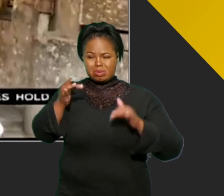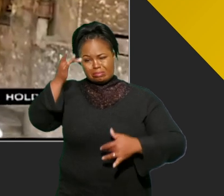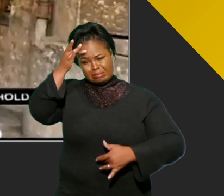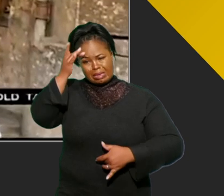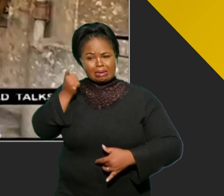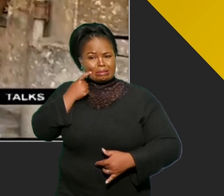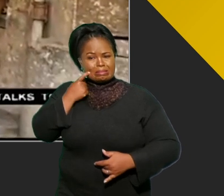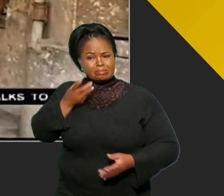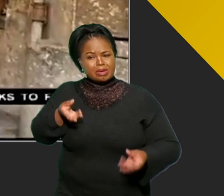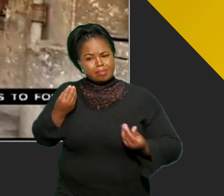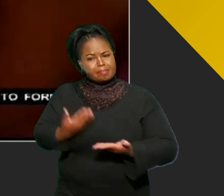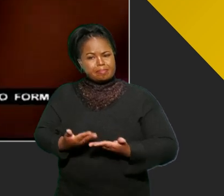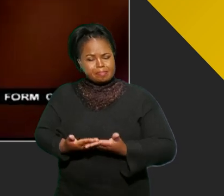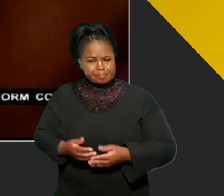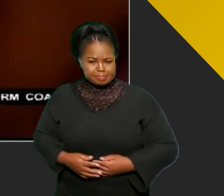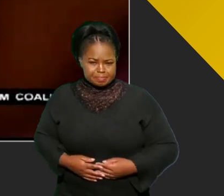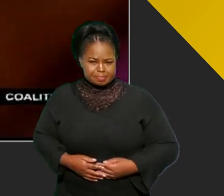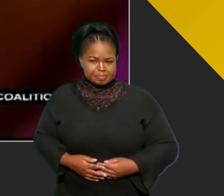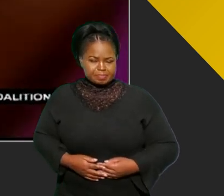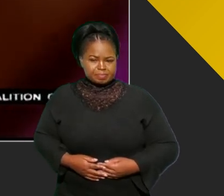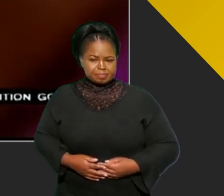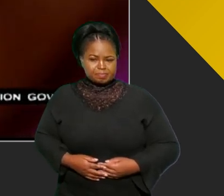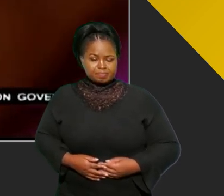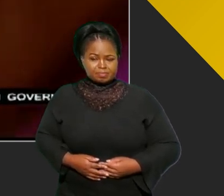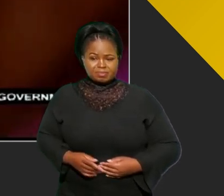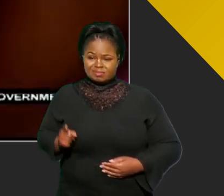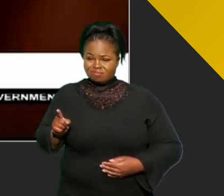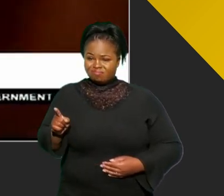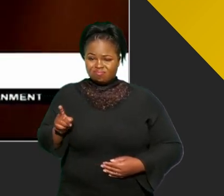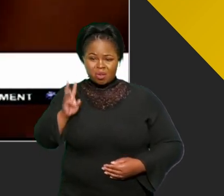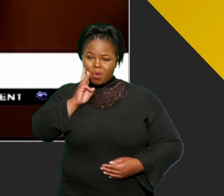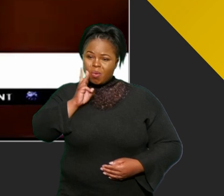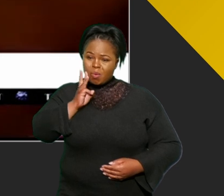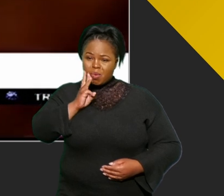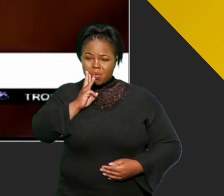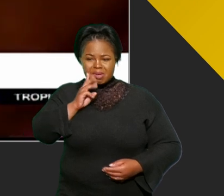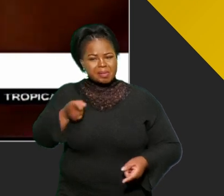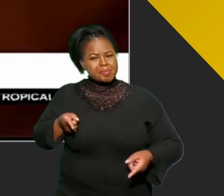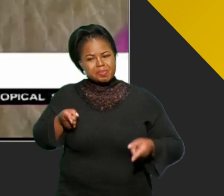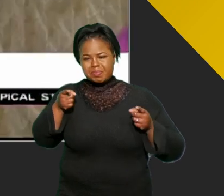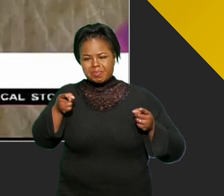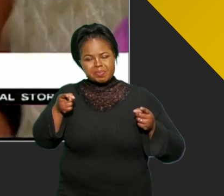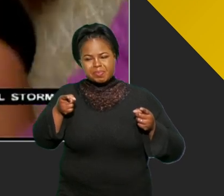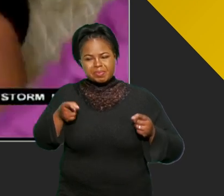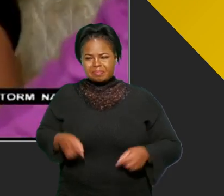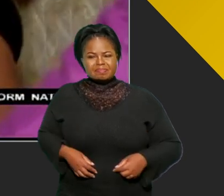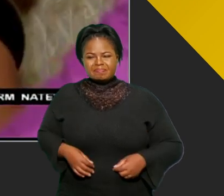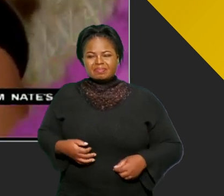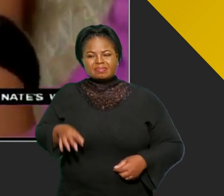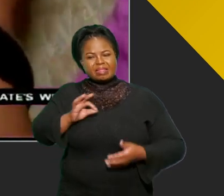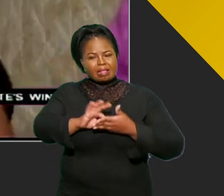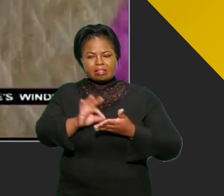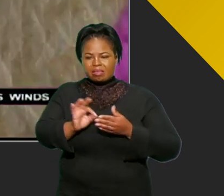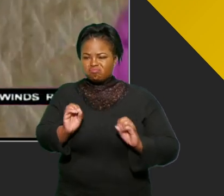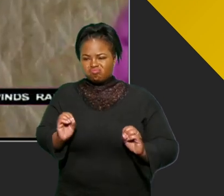hazards. Amanzi. Life letting. The water here is not clean. We drink water